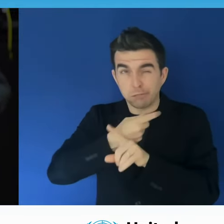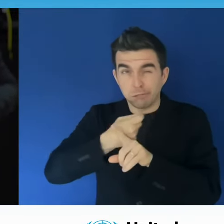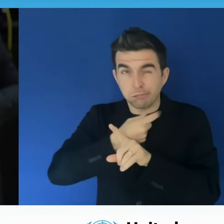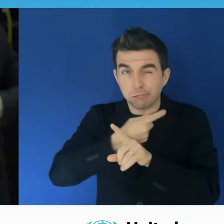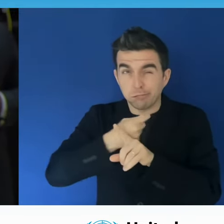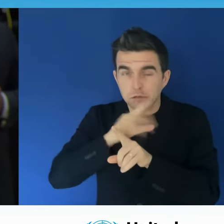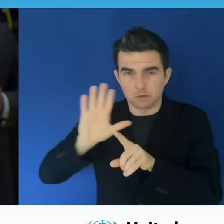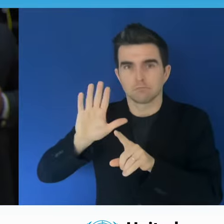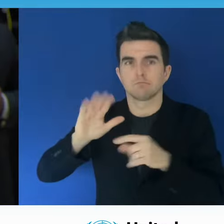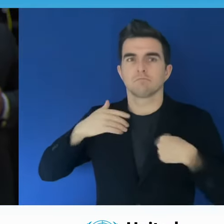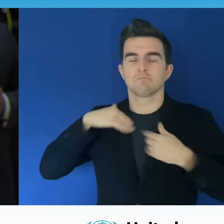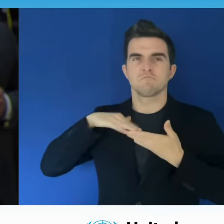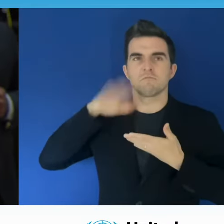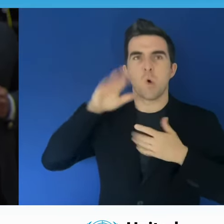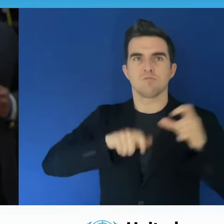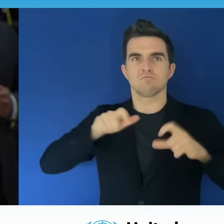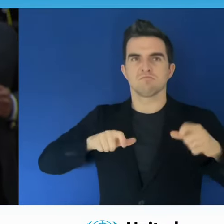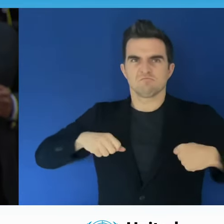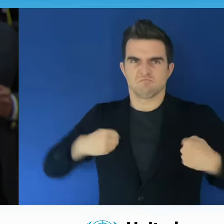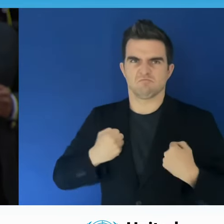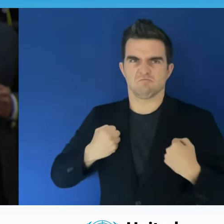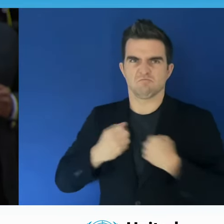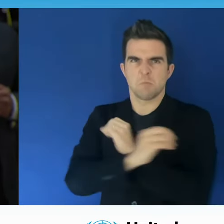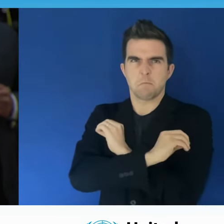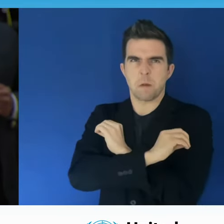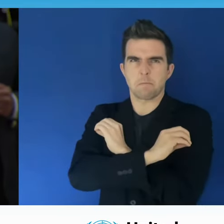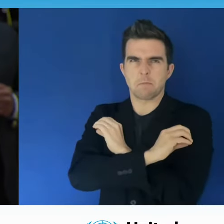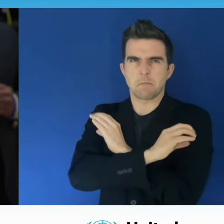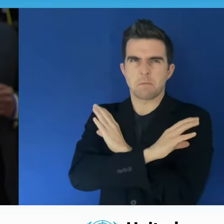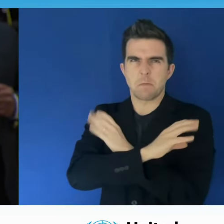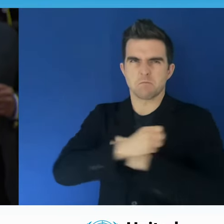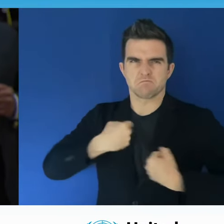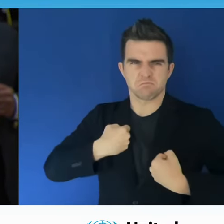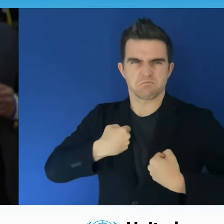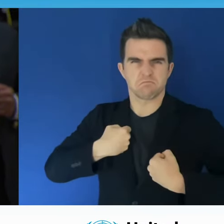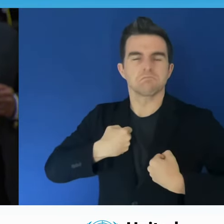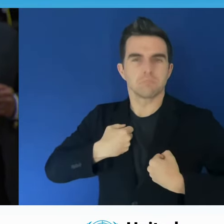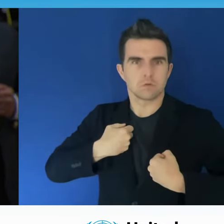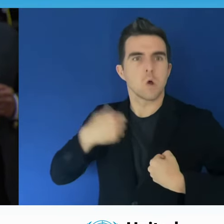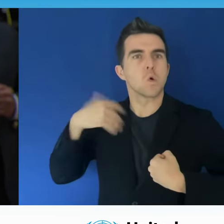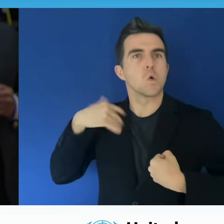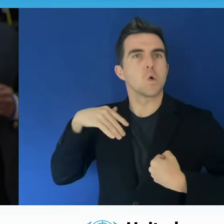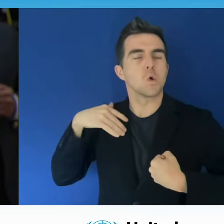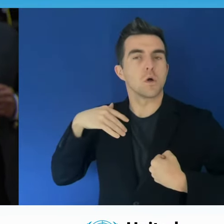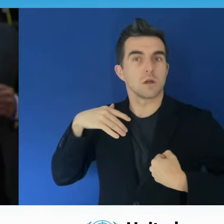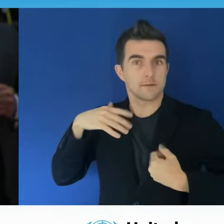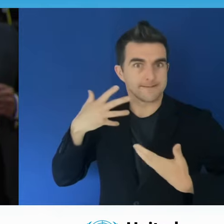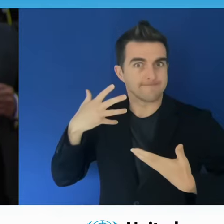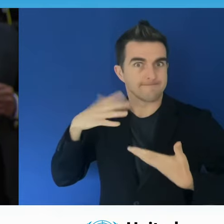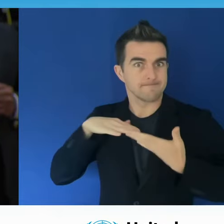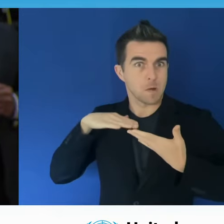on our determination to never give up and fight for change goes higher."